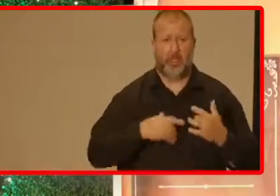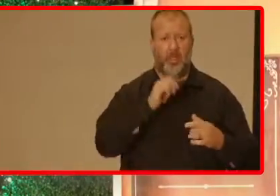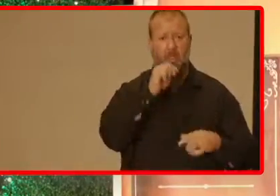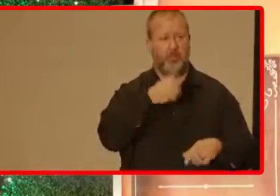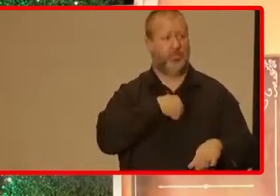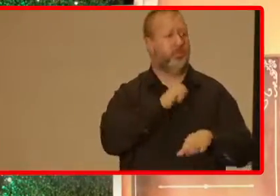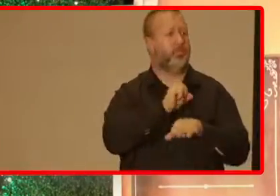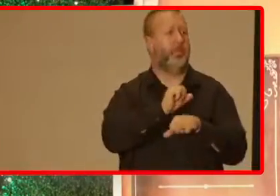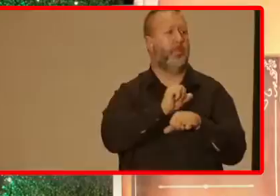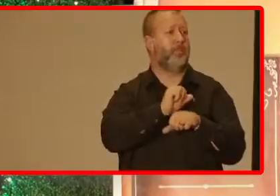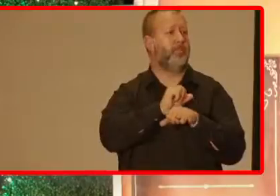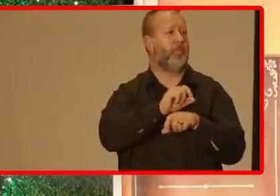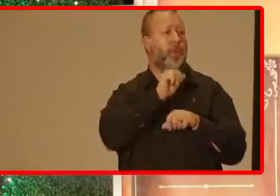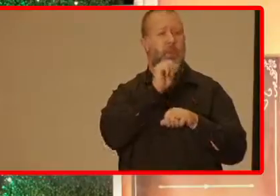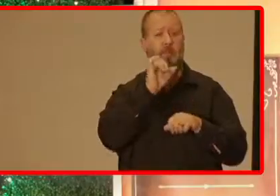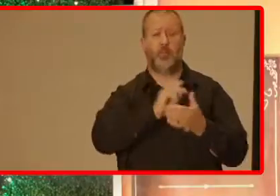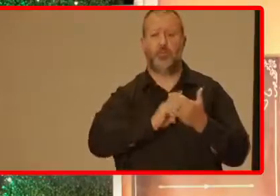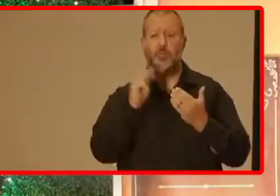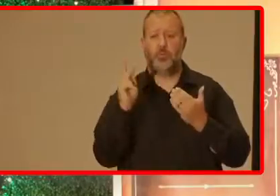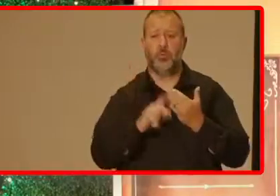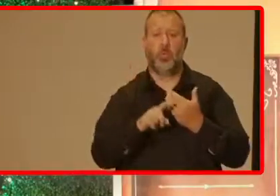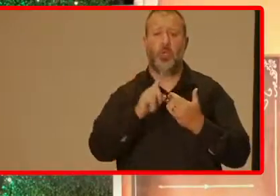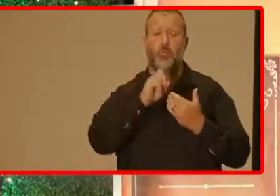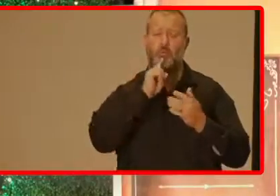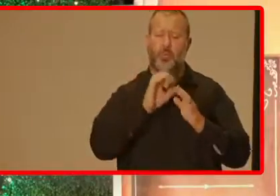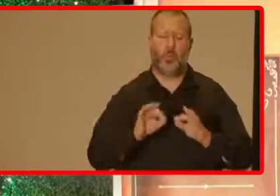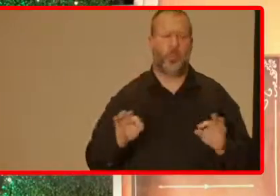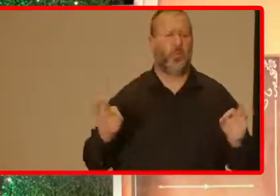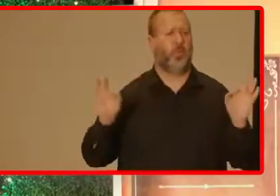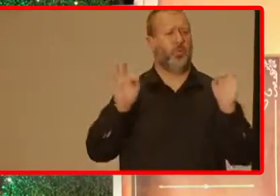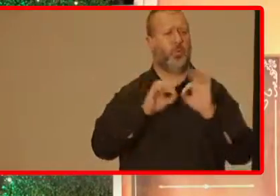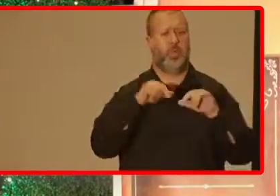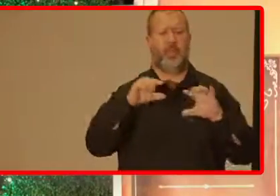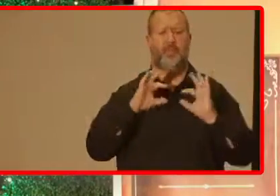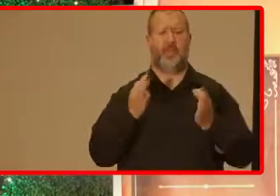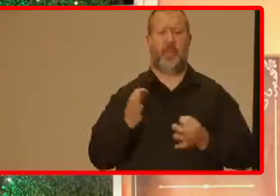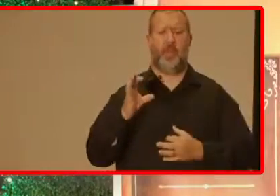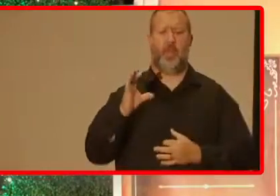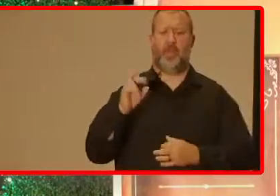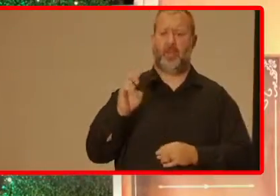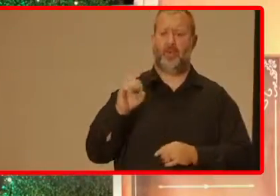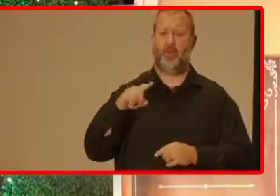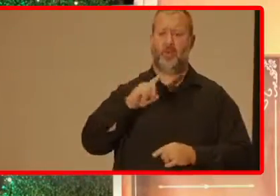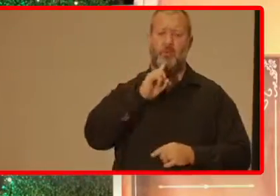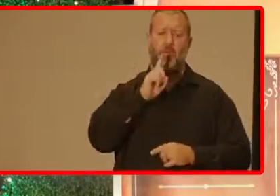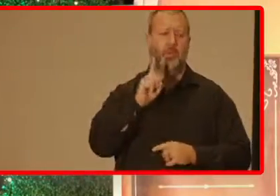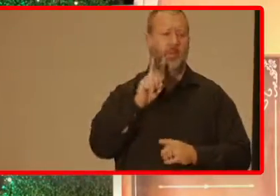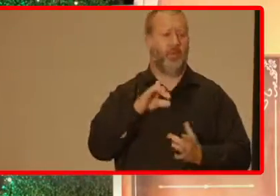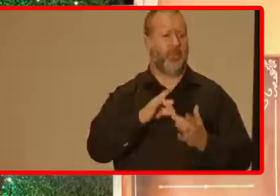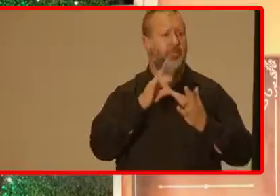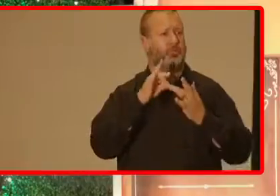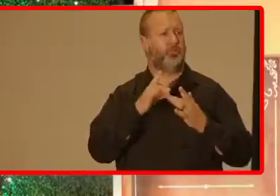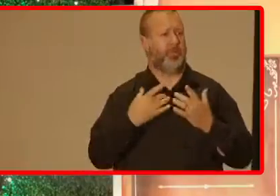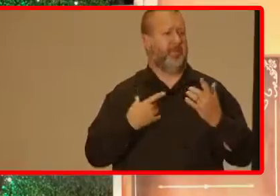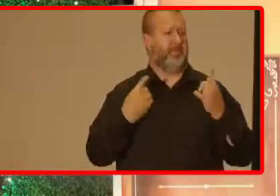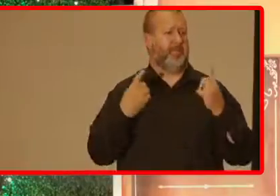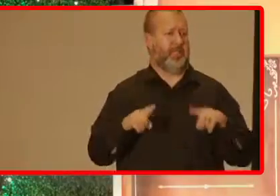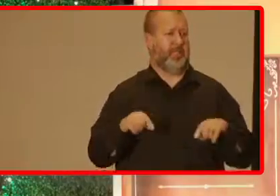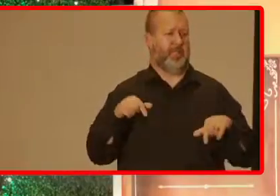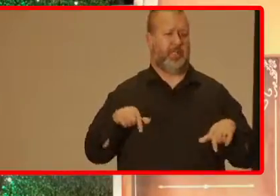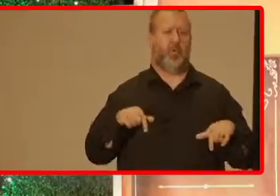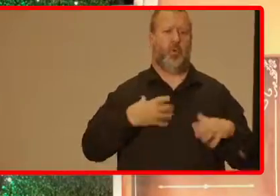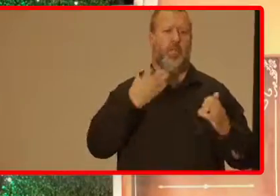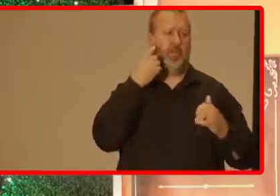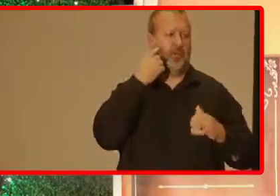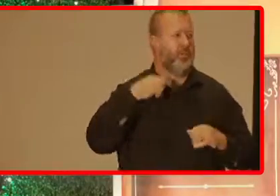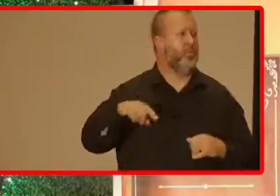job. I love these programs. They're so important. This Family Cafe is really a special event, and I want to hear